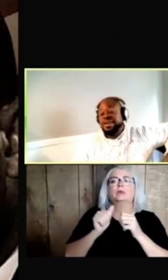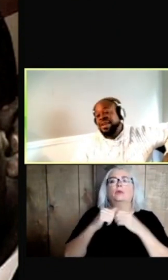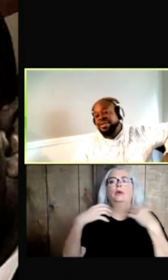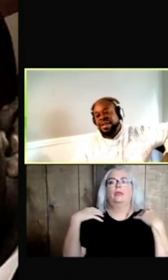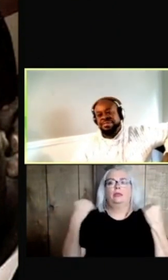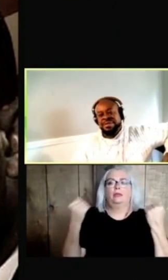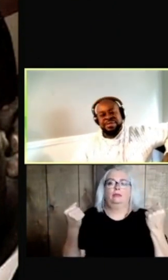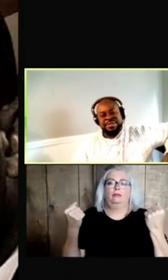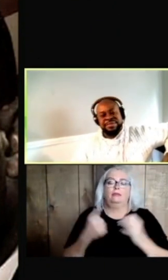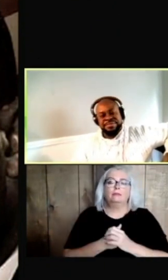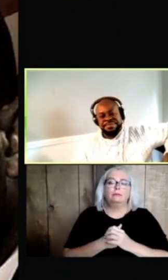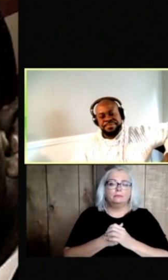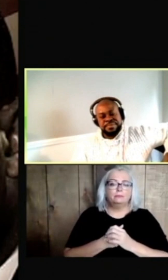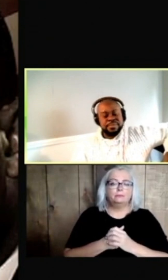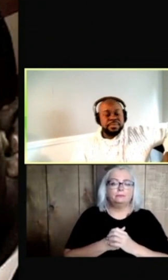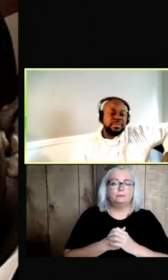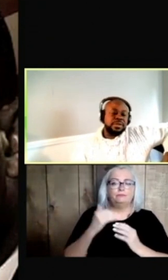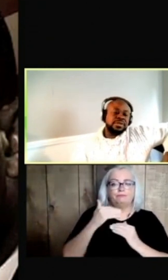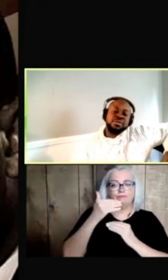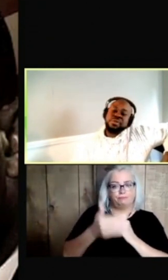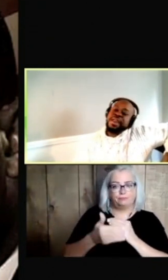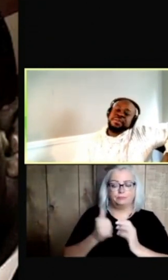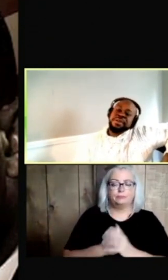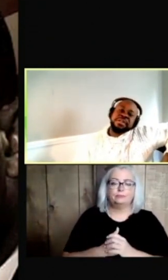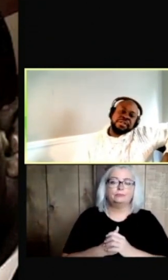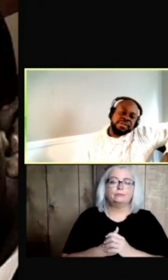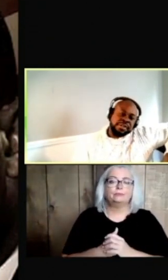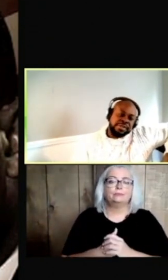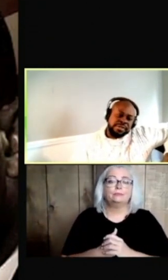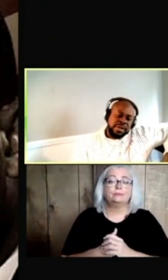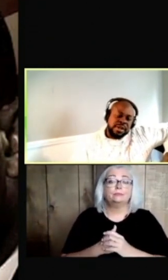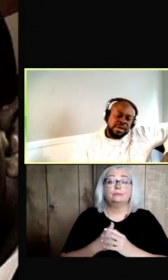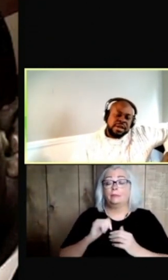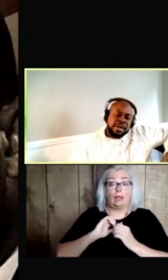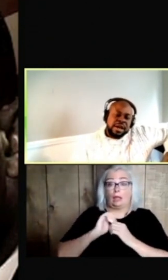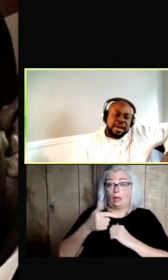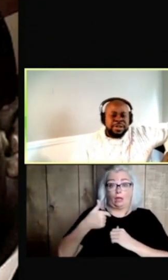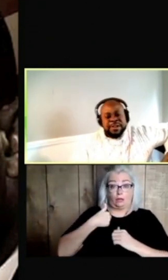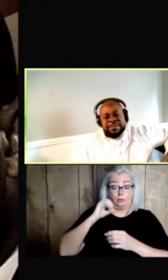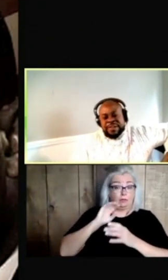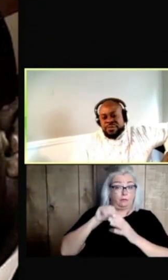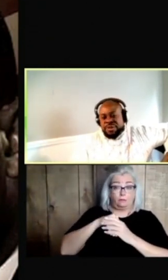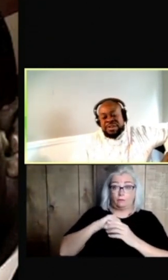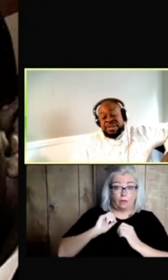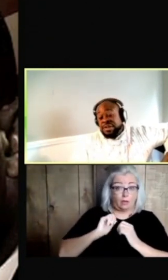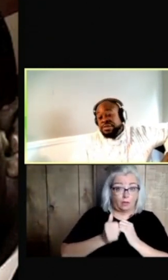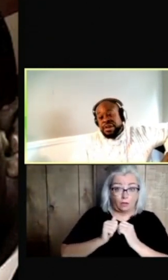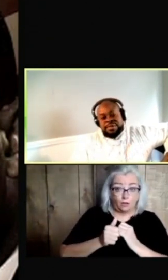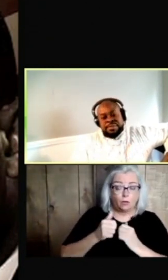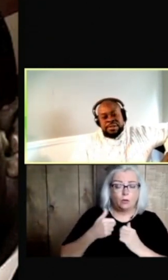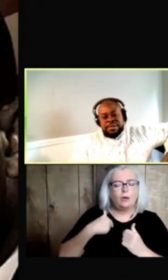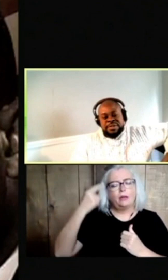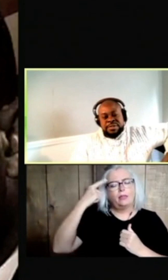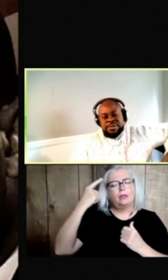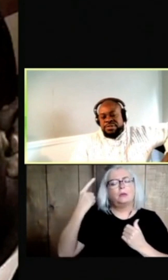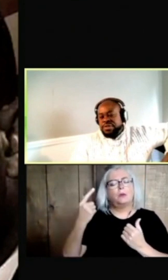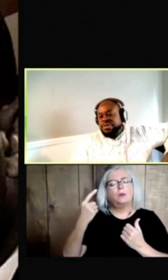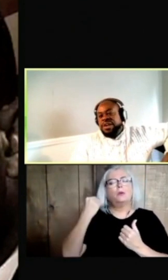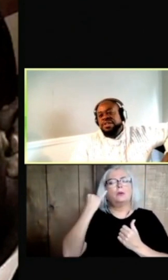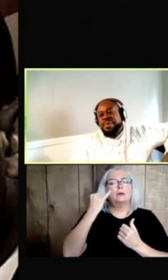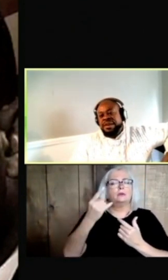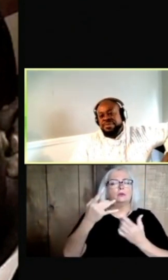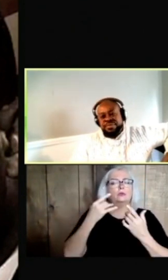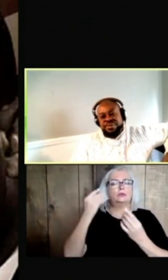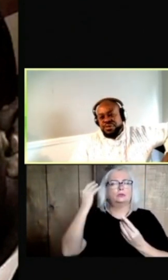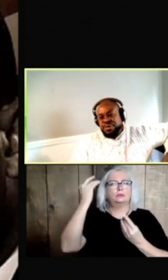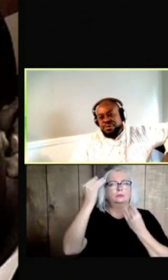crisis. Next slide, please. So where I come into this is, I believe that if you wanted to theorize about this, you would